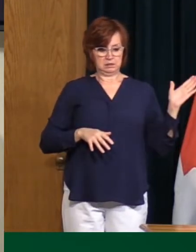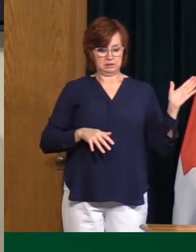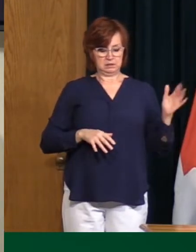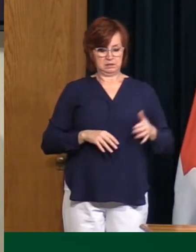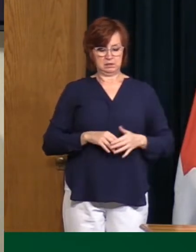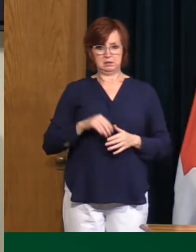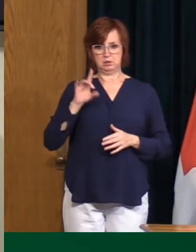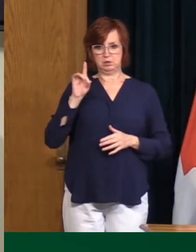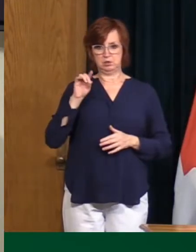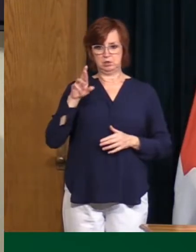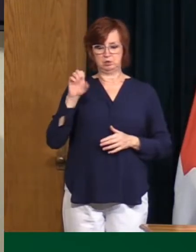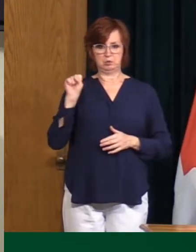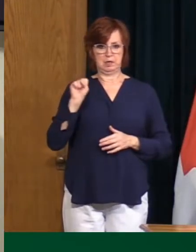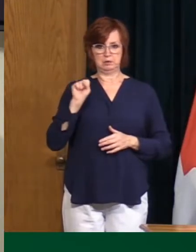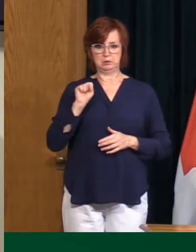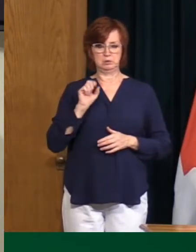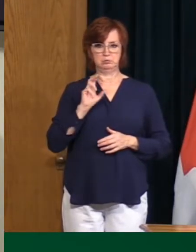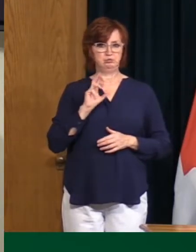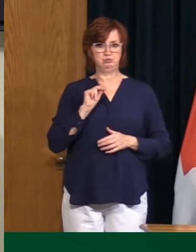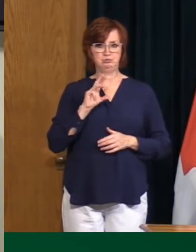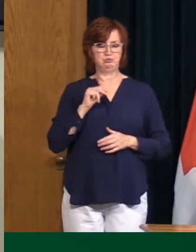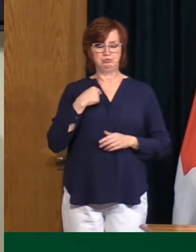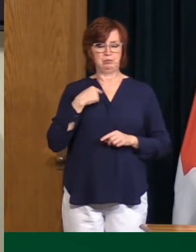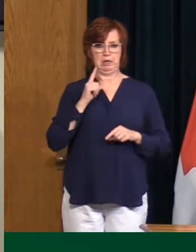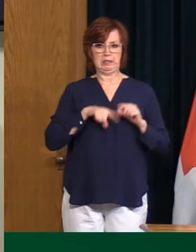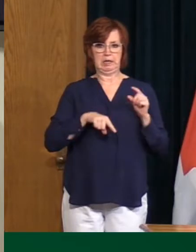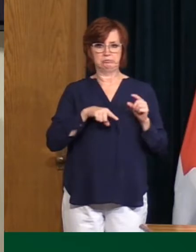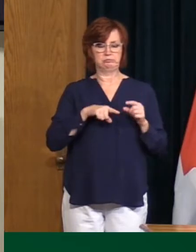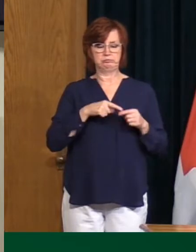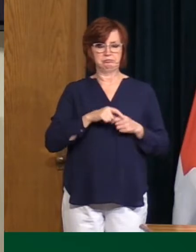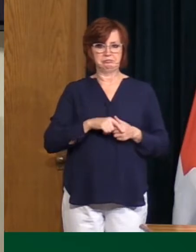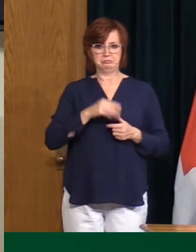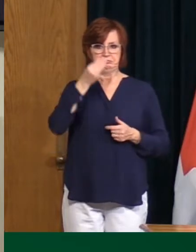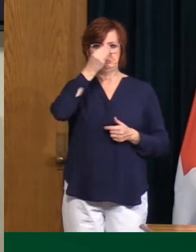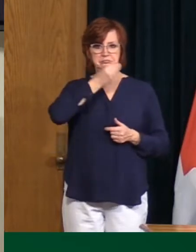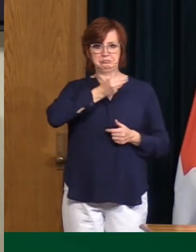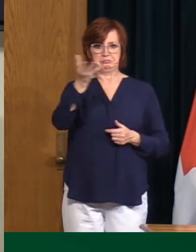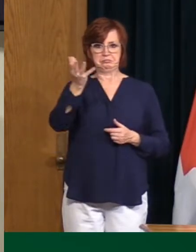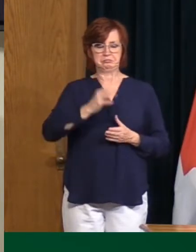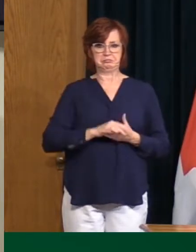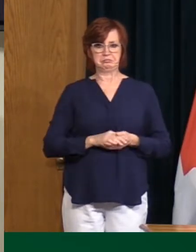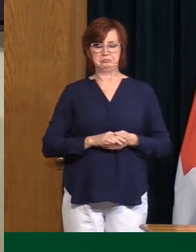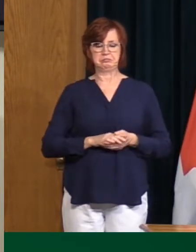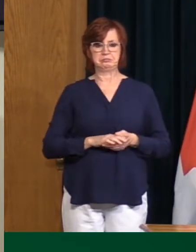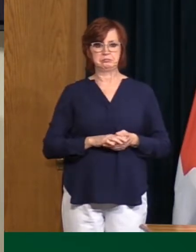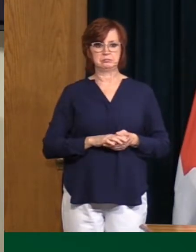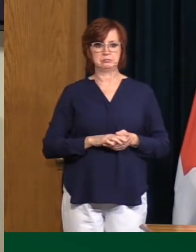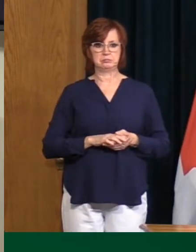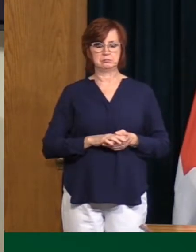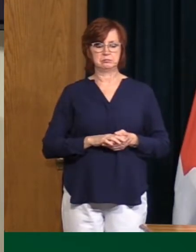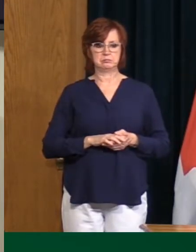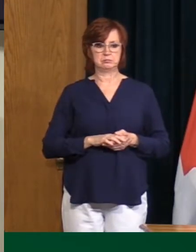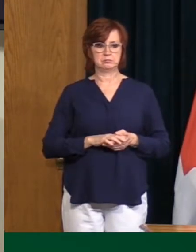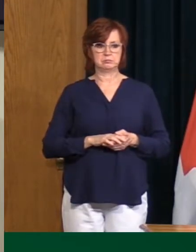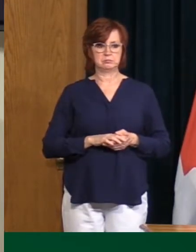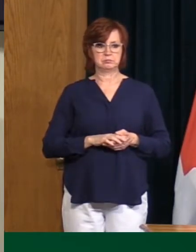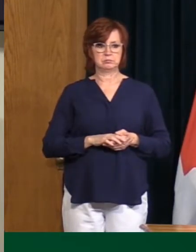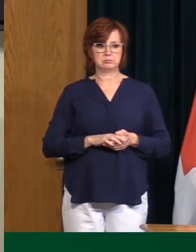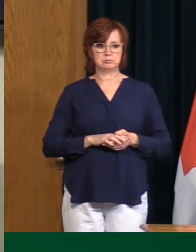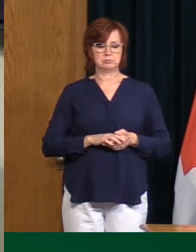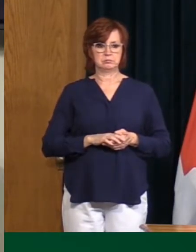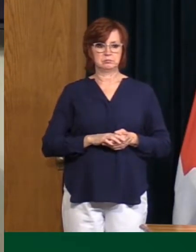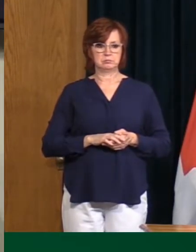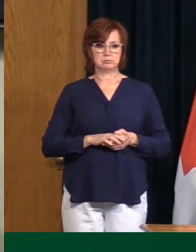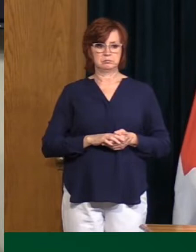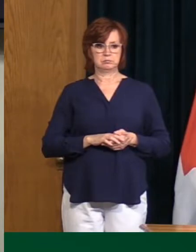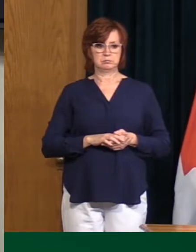not be giving that information for the primary purpose that death happens, unfortunately, due to